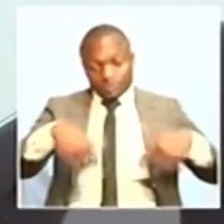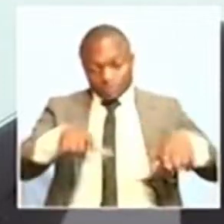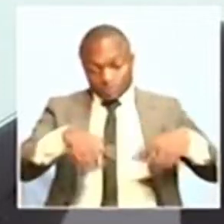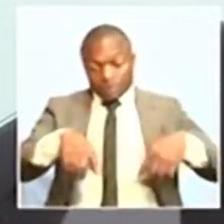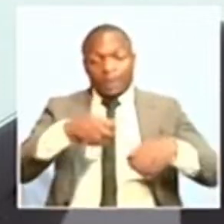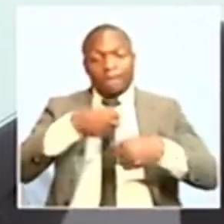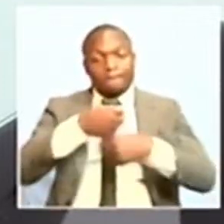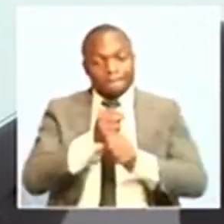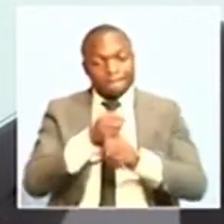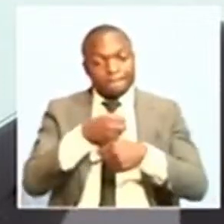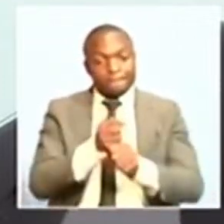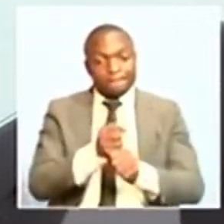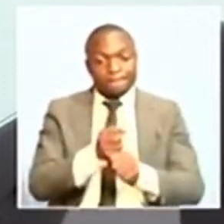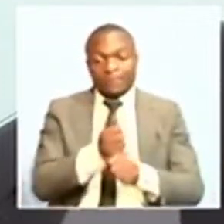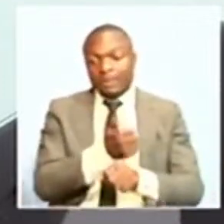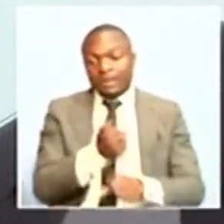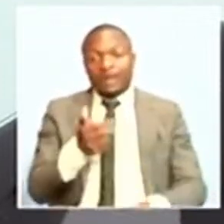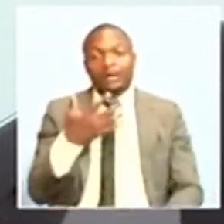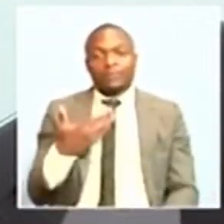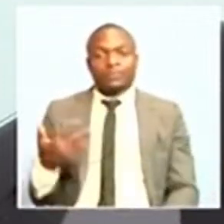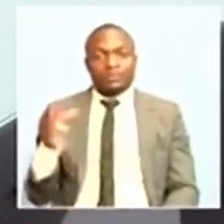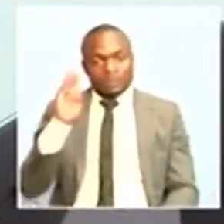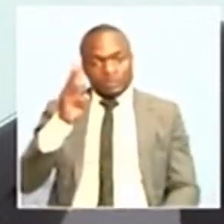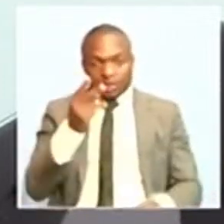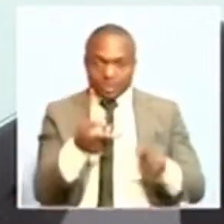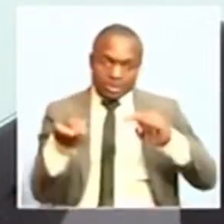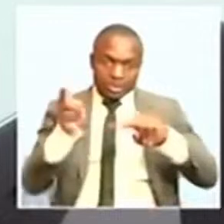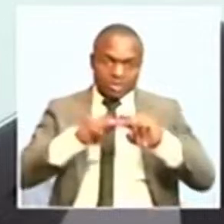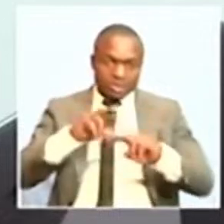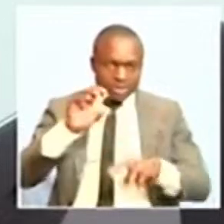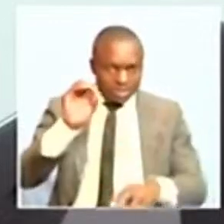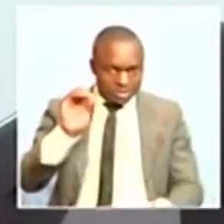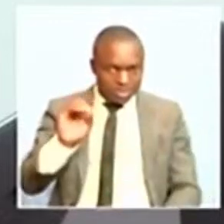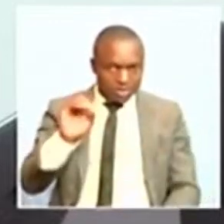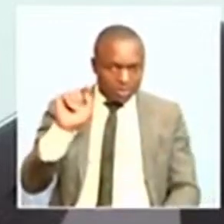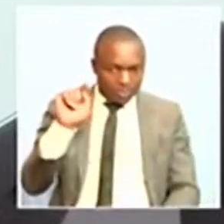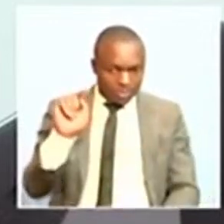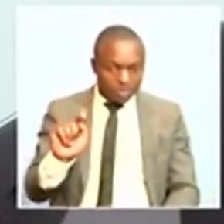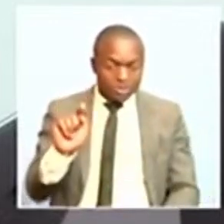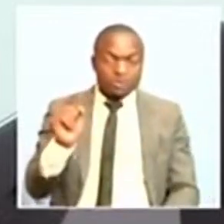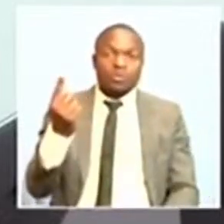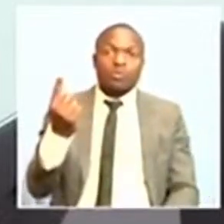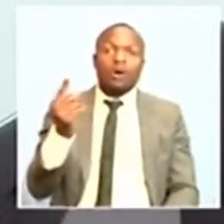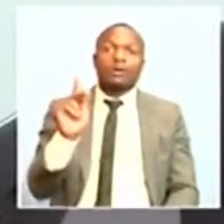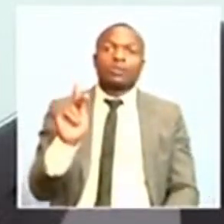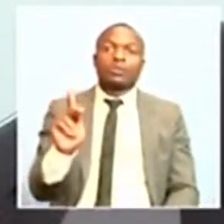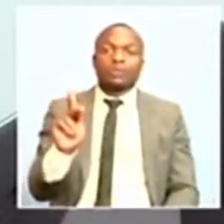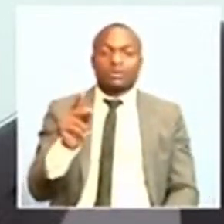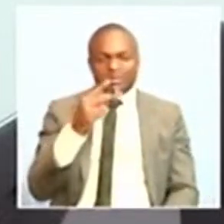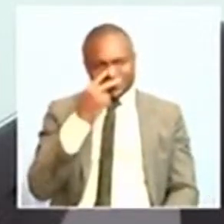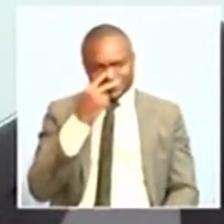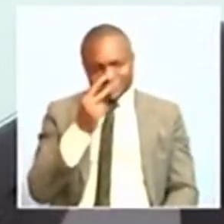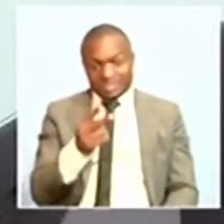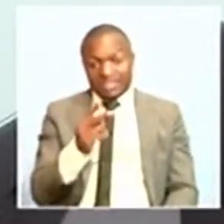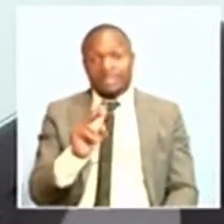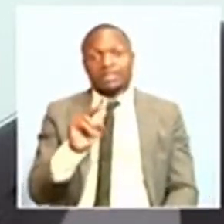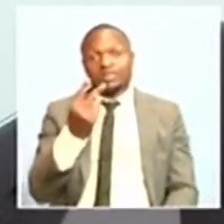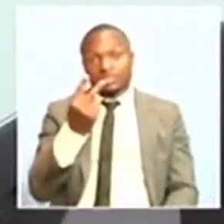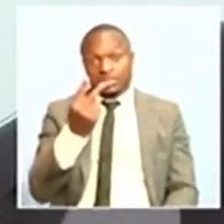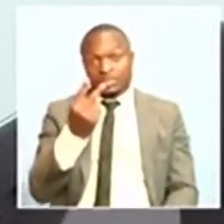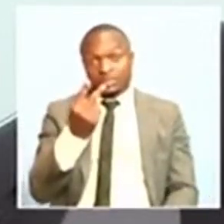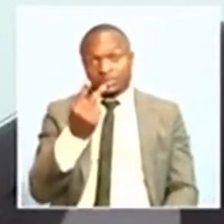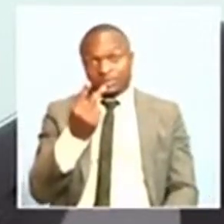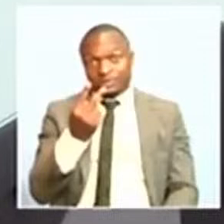produced non-alcoholic beverages will increase to 0.1 kwacha. And you will note, Honorable Chair, that in the second